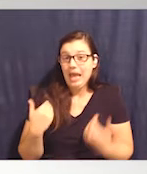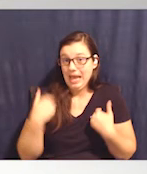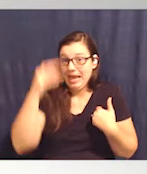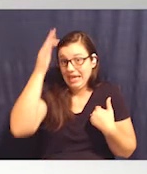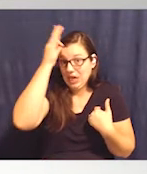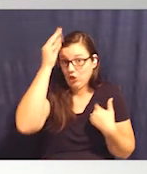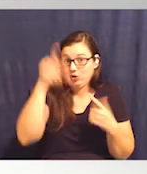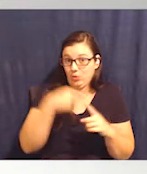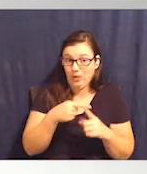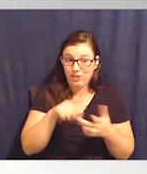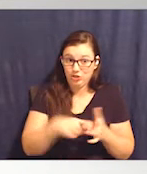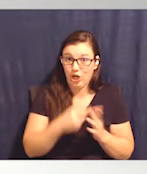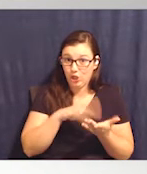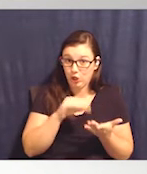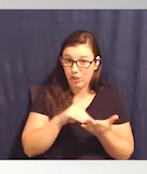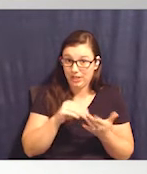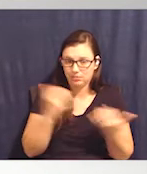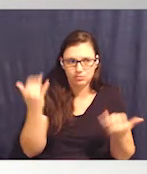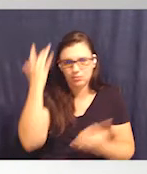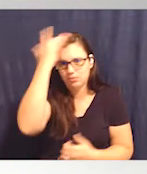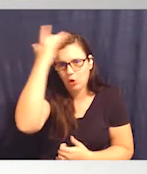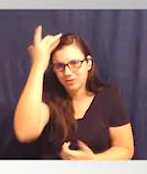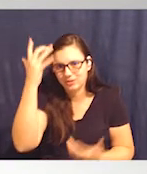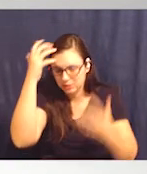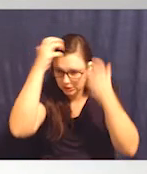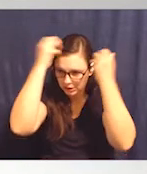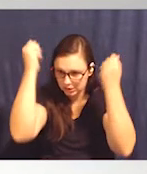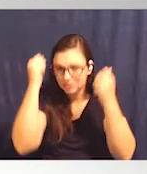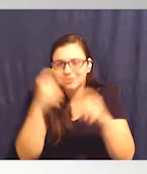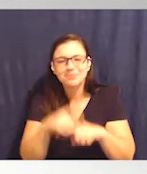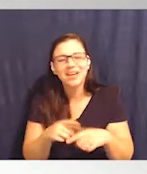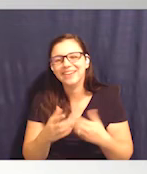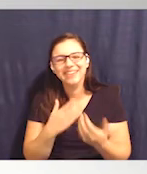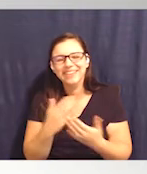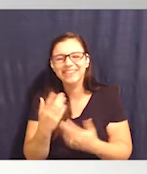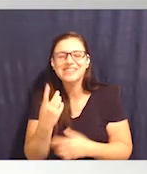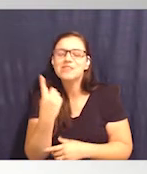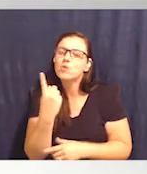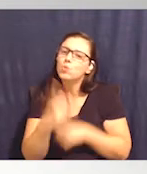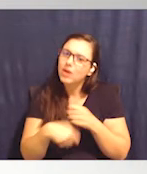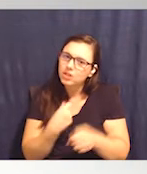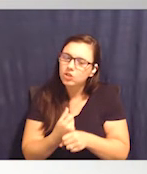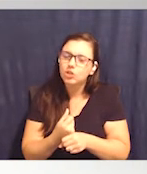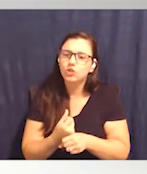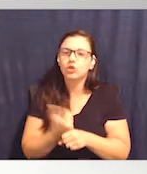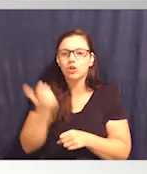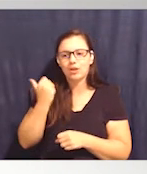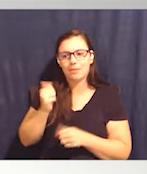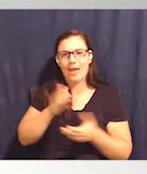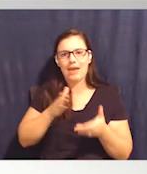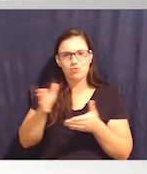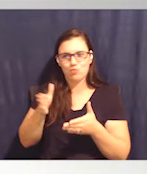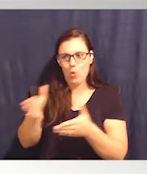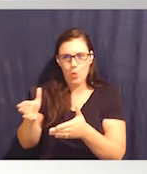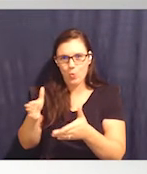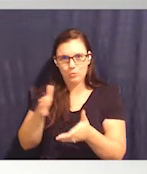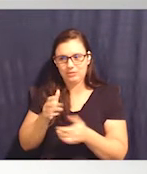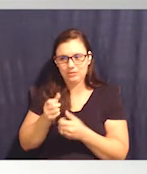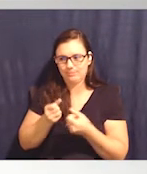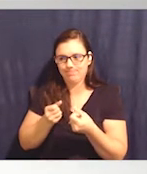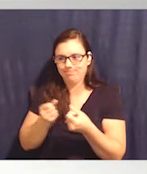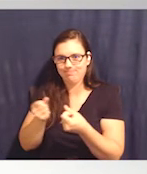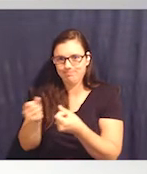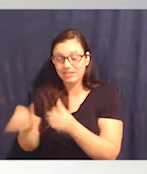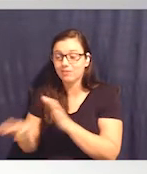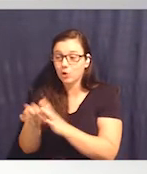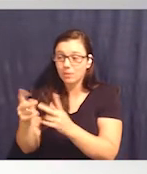But we spent a year on back roads and in this found a place where they're building houses, but the economy